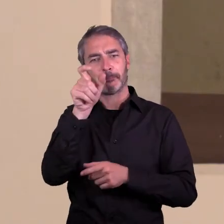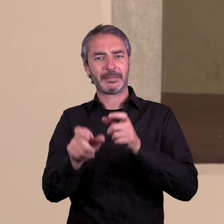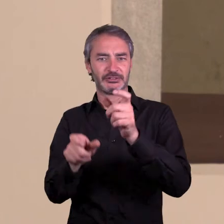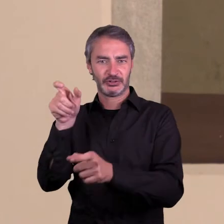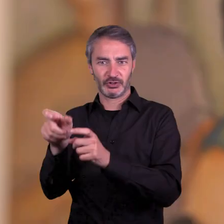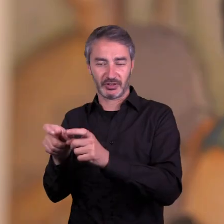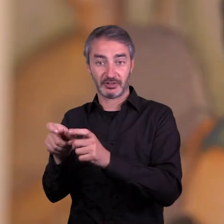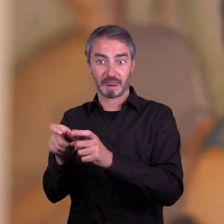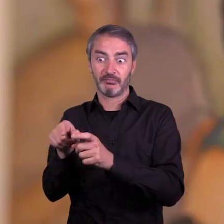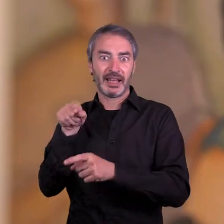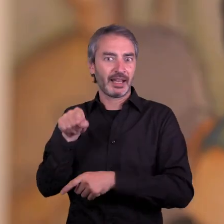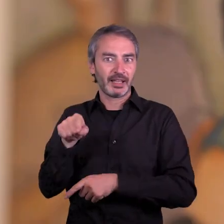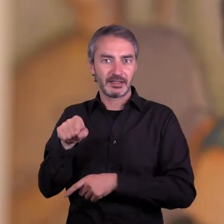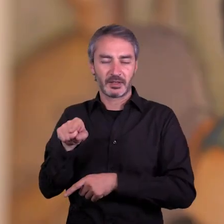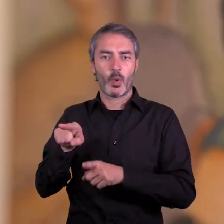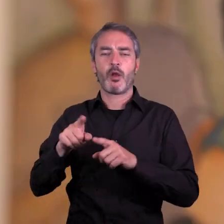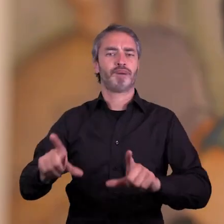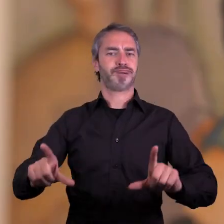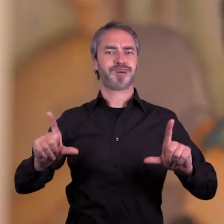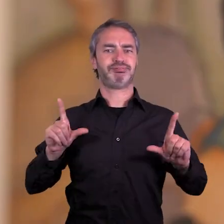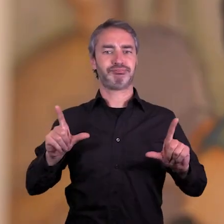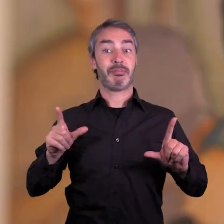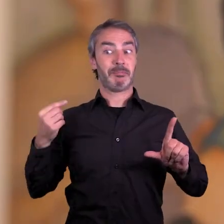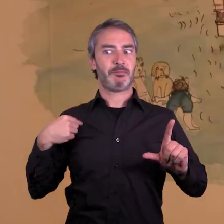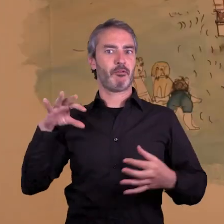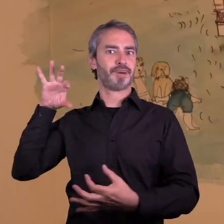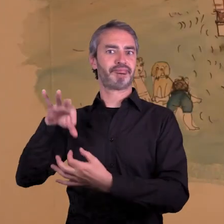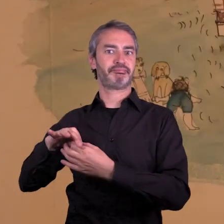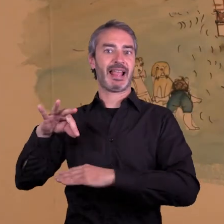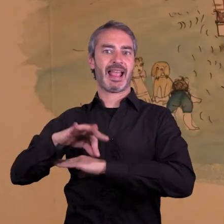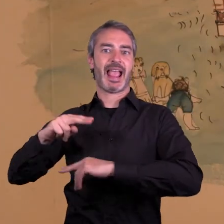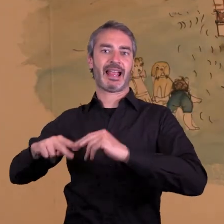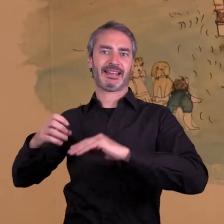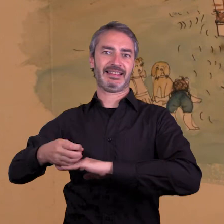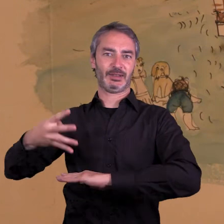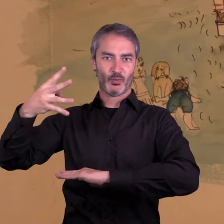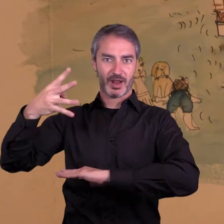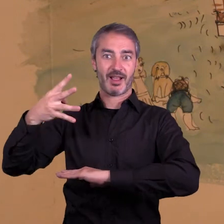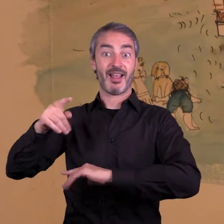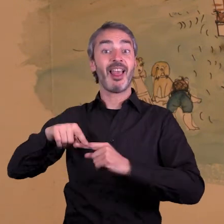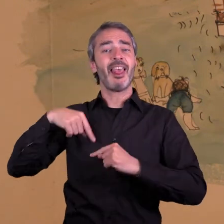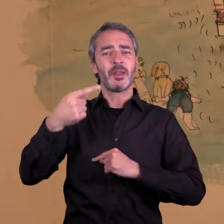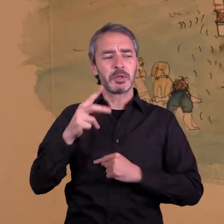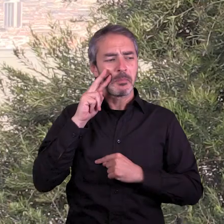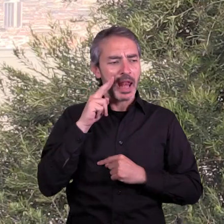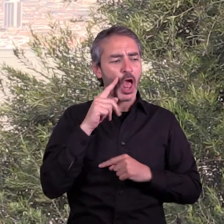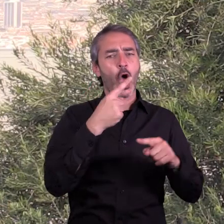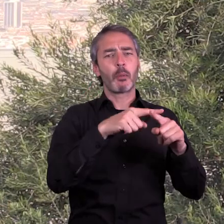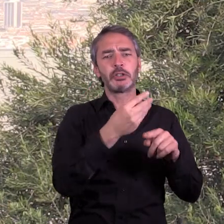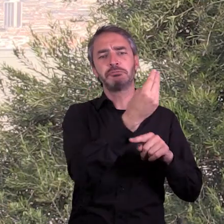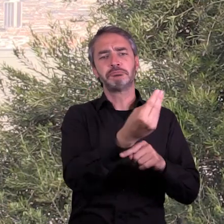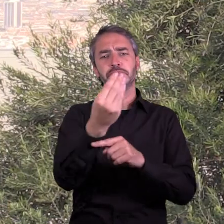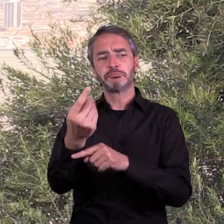had in people who she considered to be the protagonists of architecture, and from there we'll look at the objects that